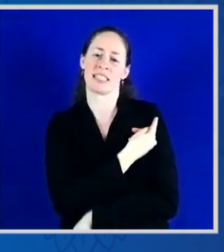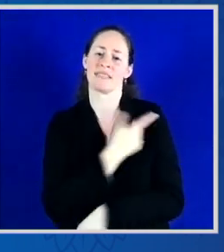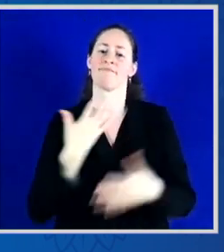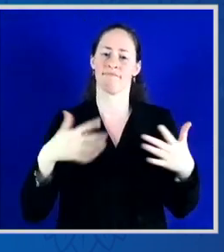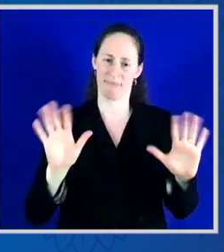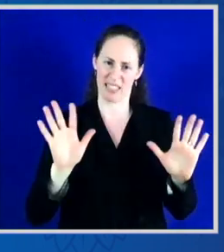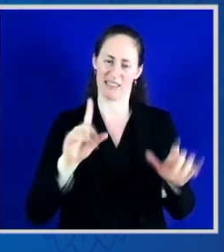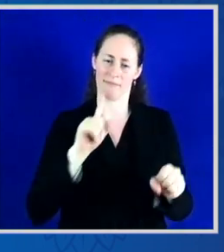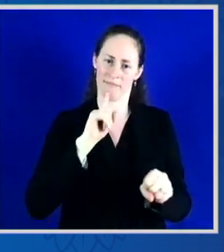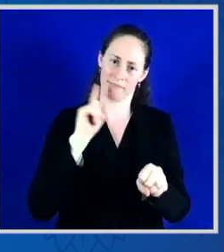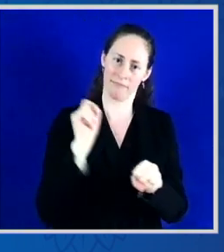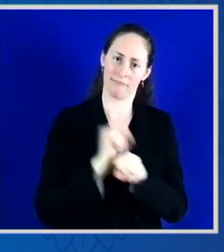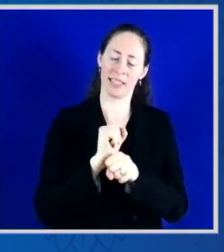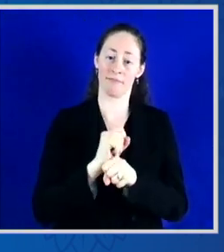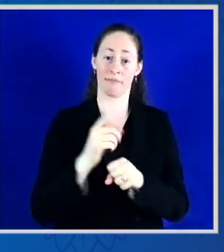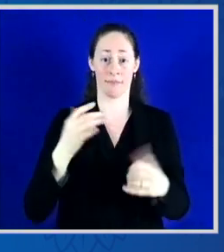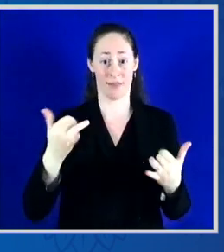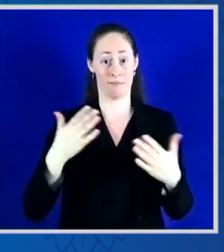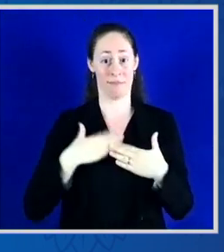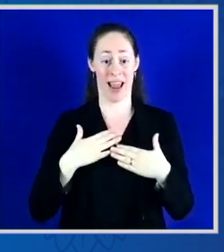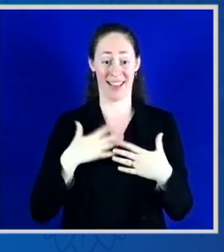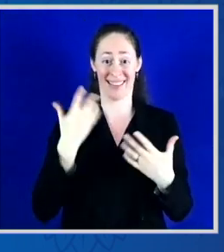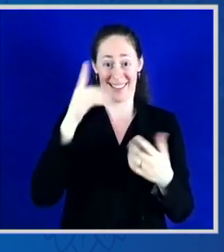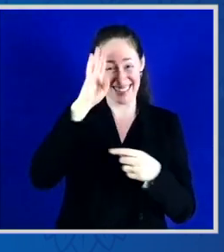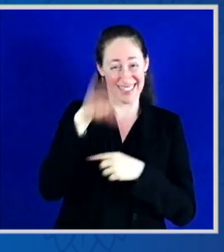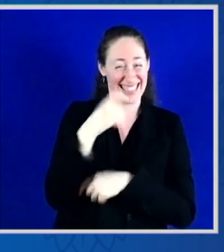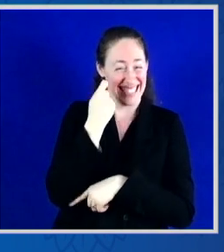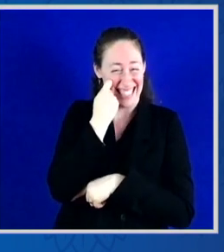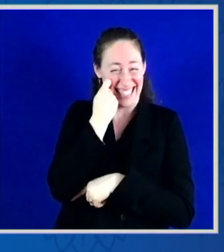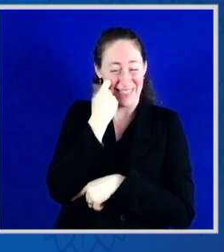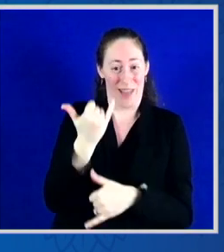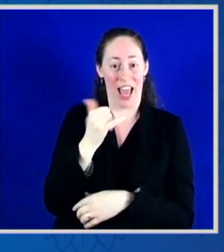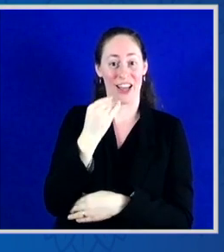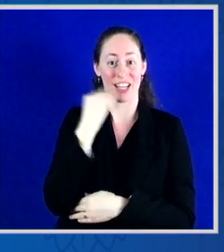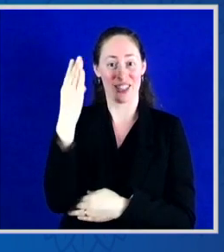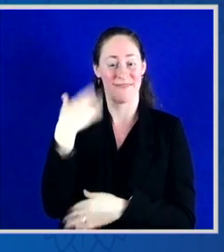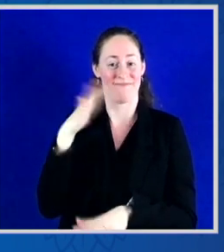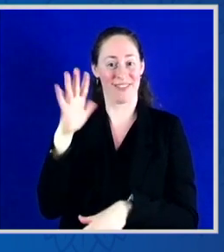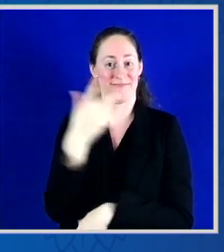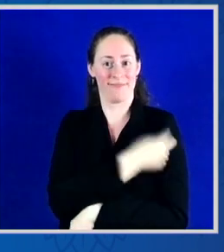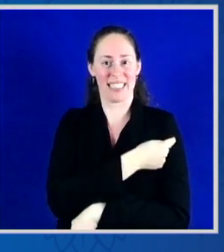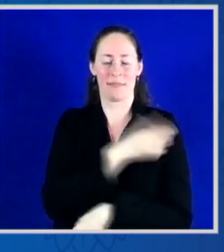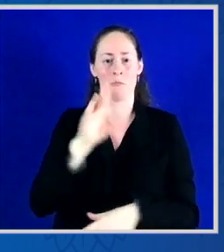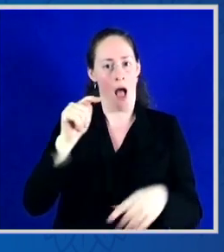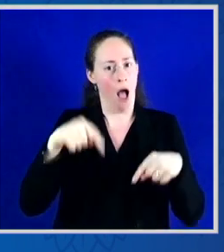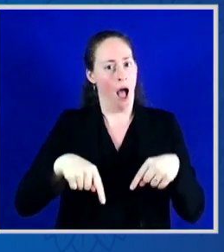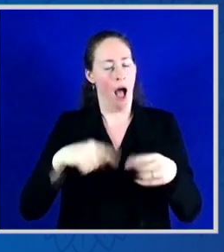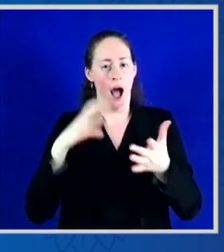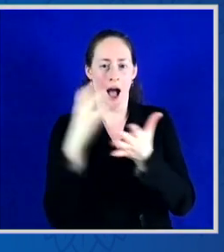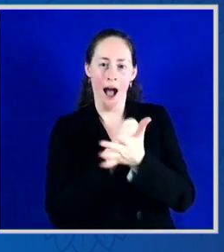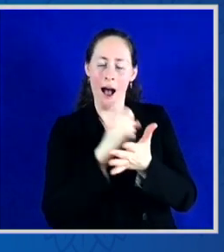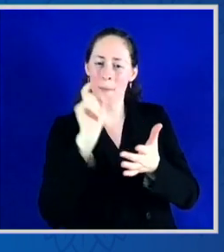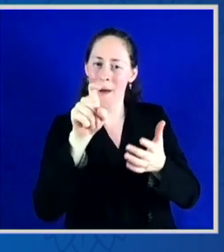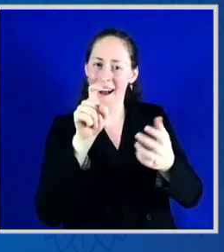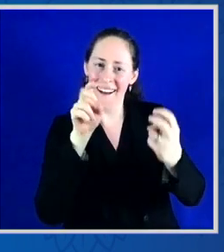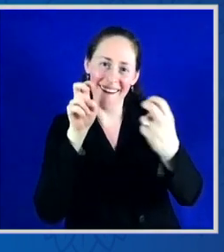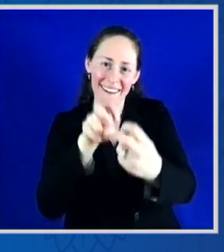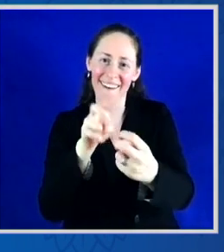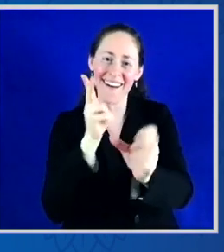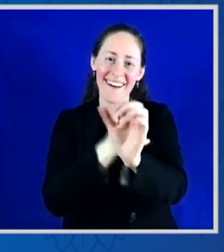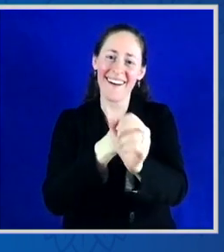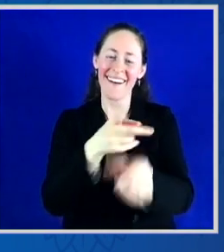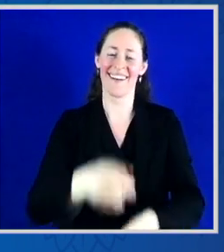lunch break because there was no way I was going to miss this opportunity to speak to you. Well, thank you, Javier. God bless our nurses. Thank